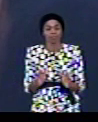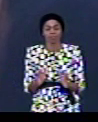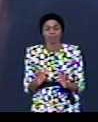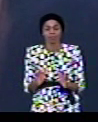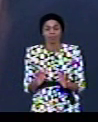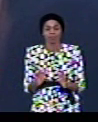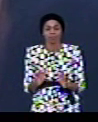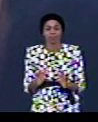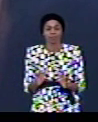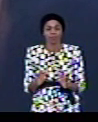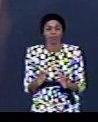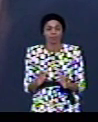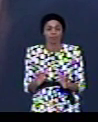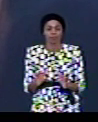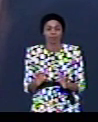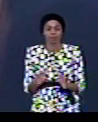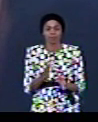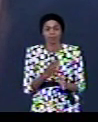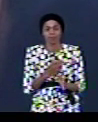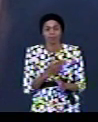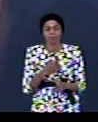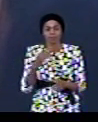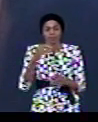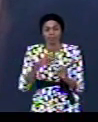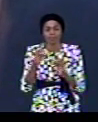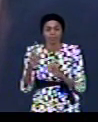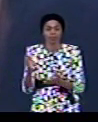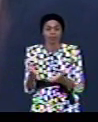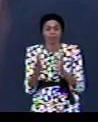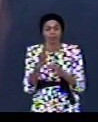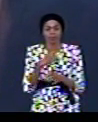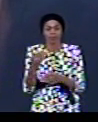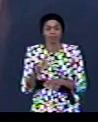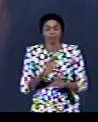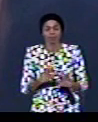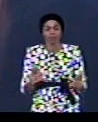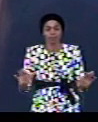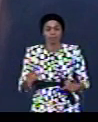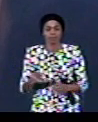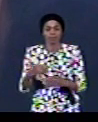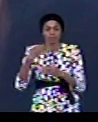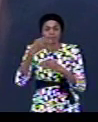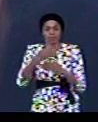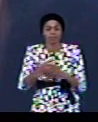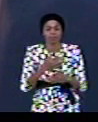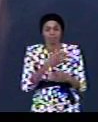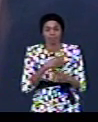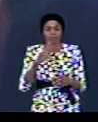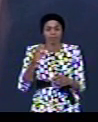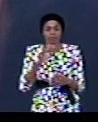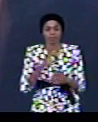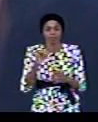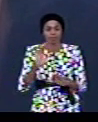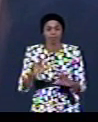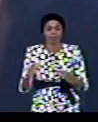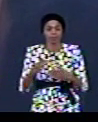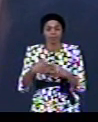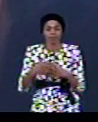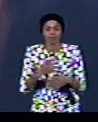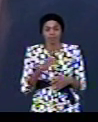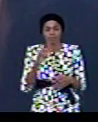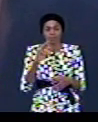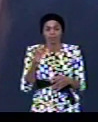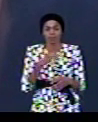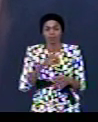two handmaids. And he put the handmaids and their children foremost, and Leah and her children after, and Rachel